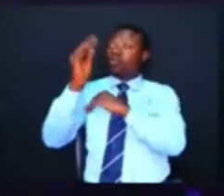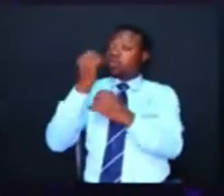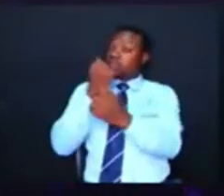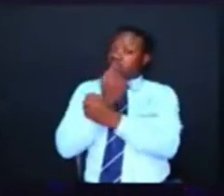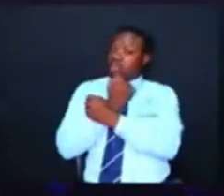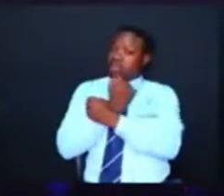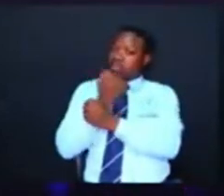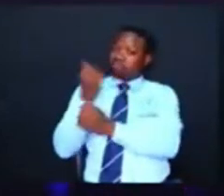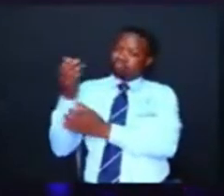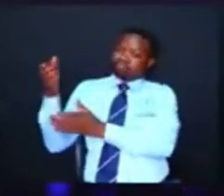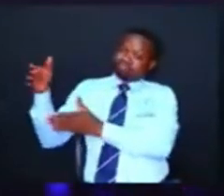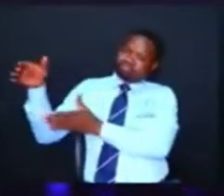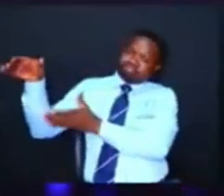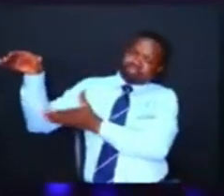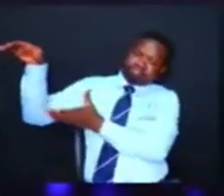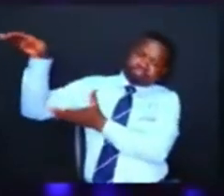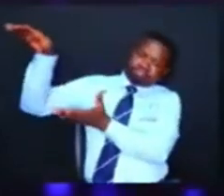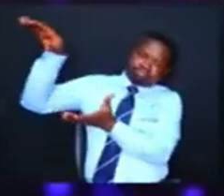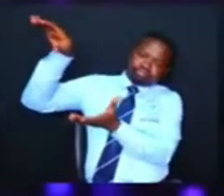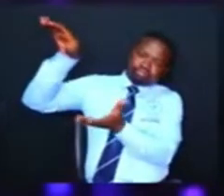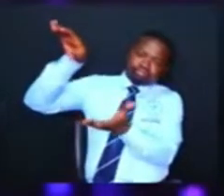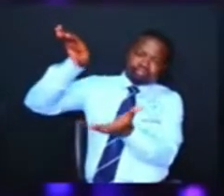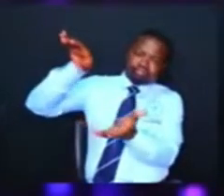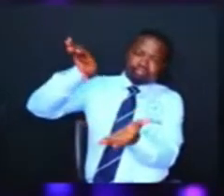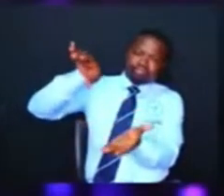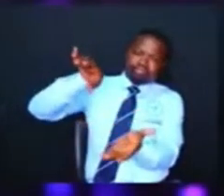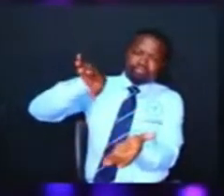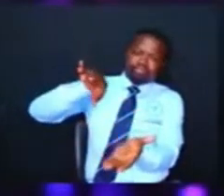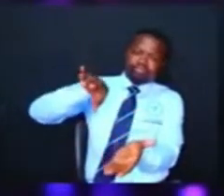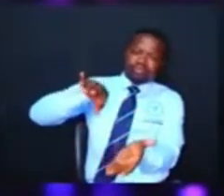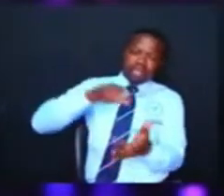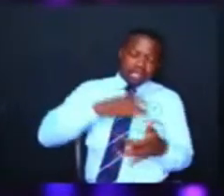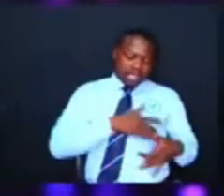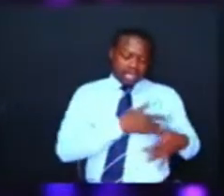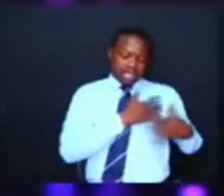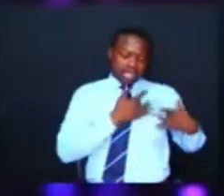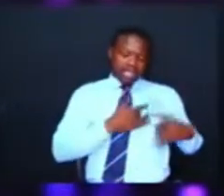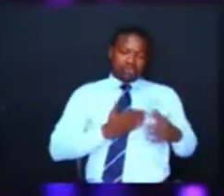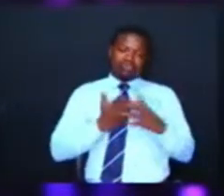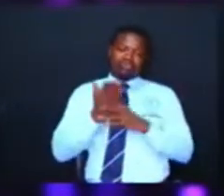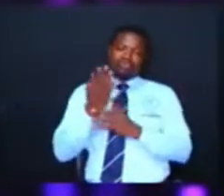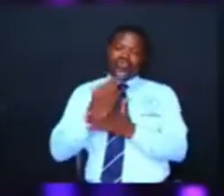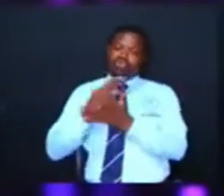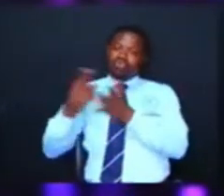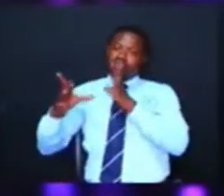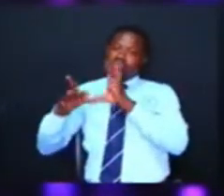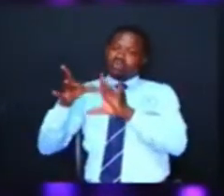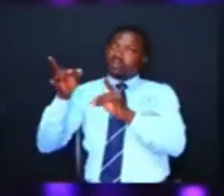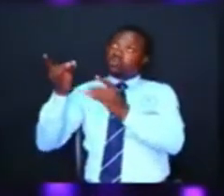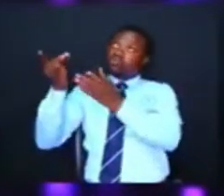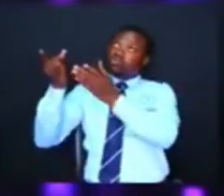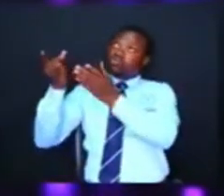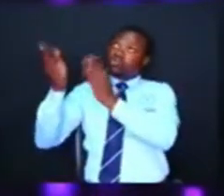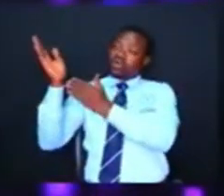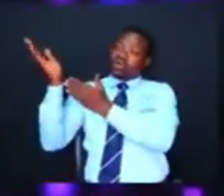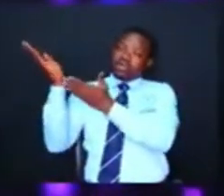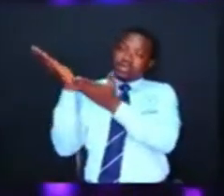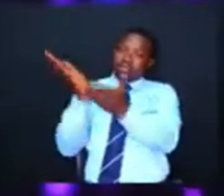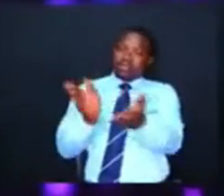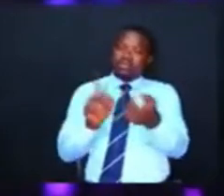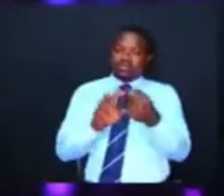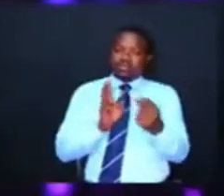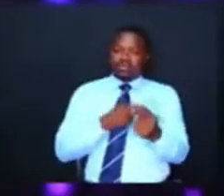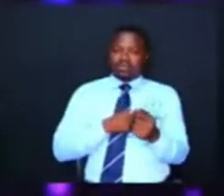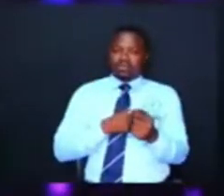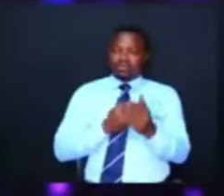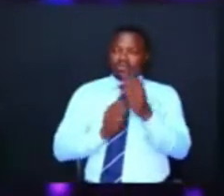poured out into our hearts through the Holy Spirit who has been given to us. God has